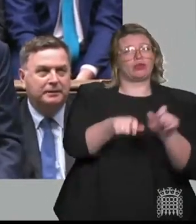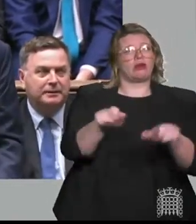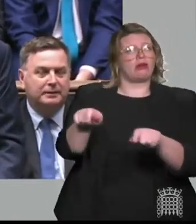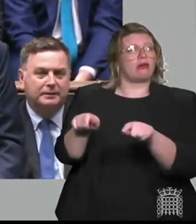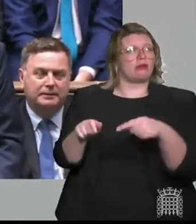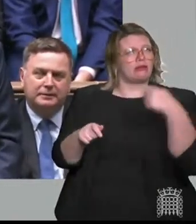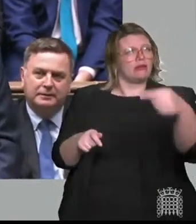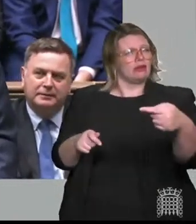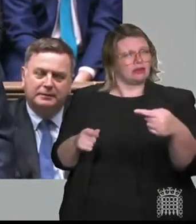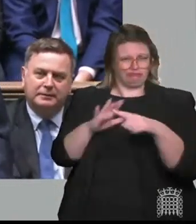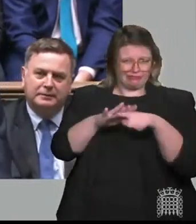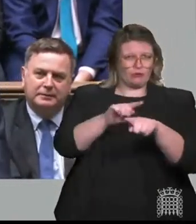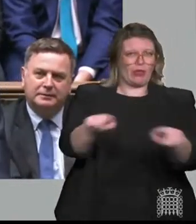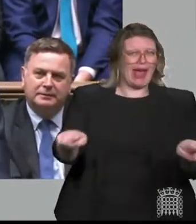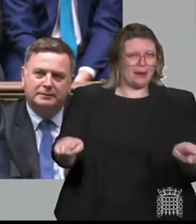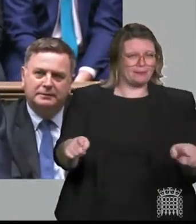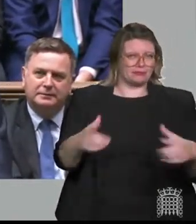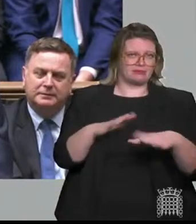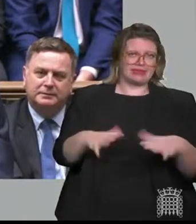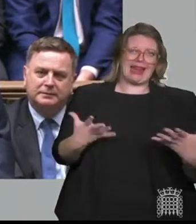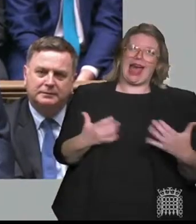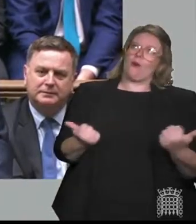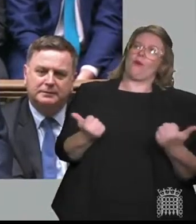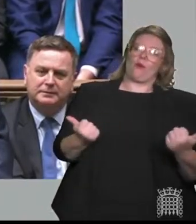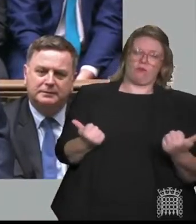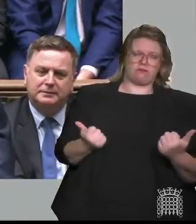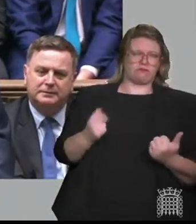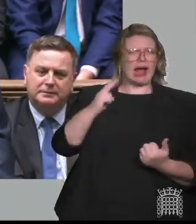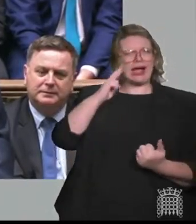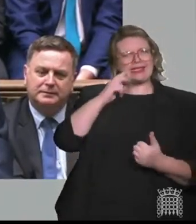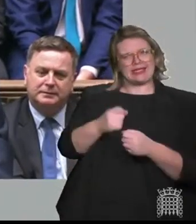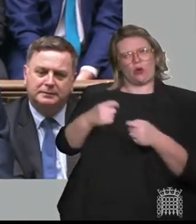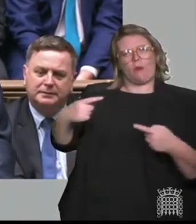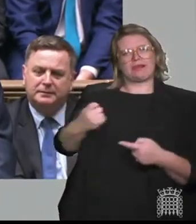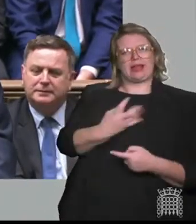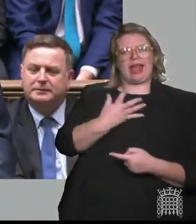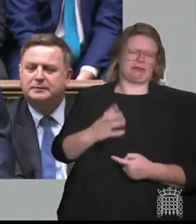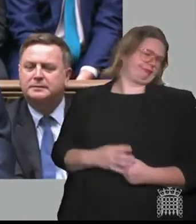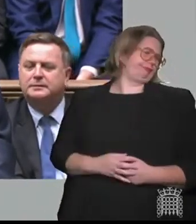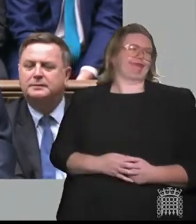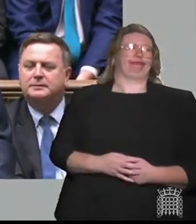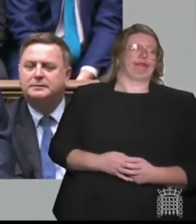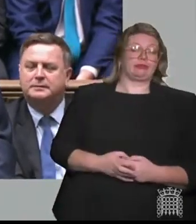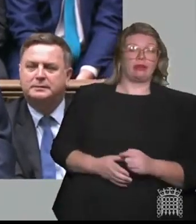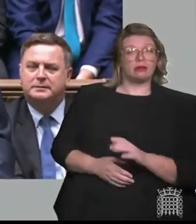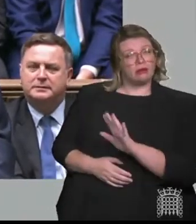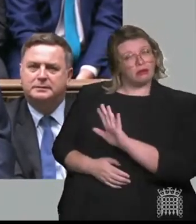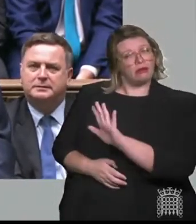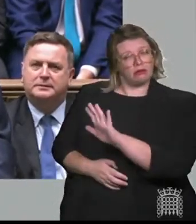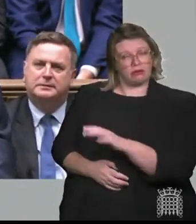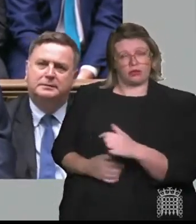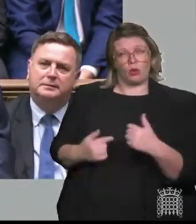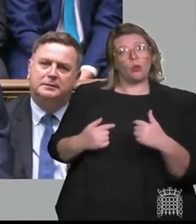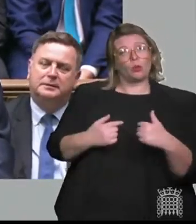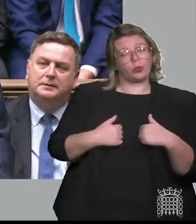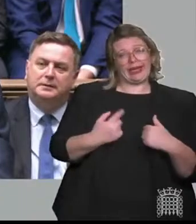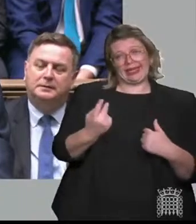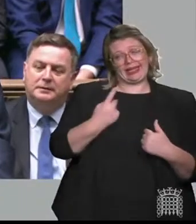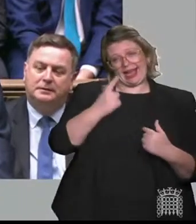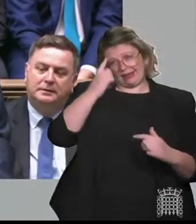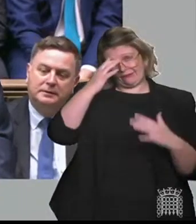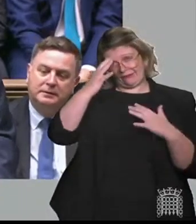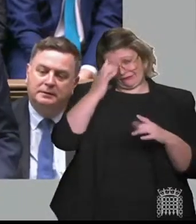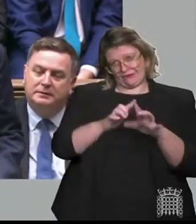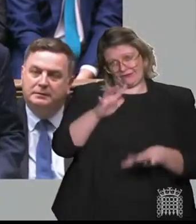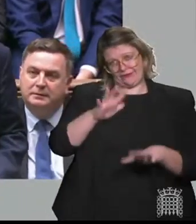Now, I see the Leader of the Opposition shaking his head. In fact, we do have something in common. Both